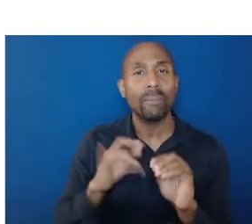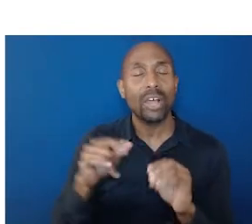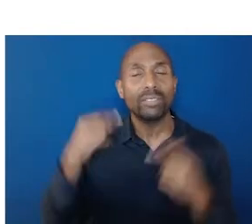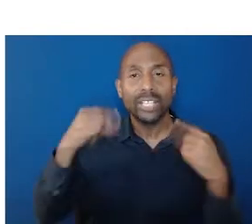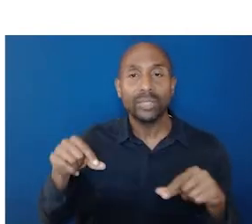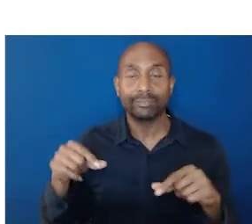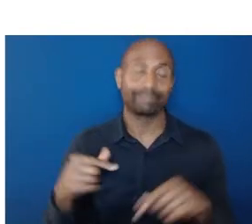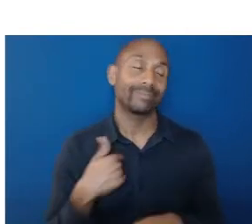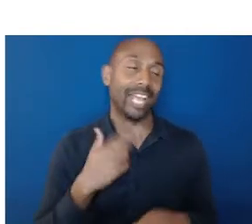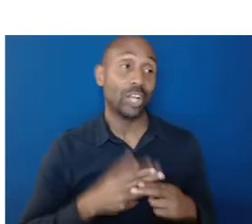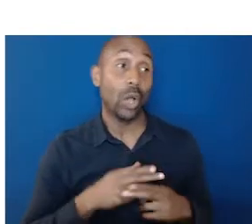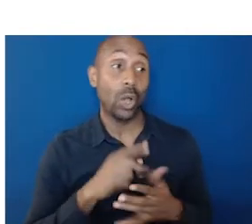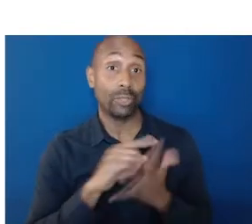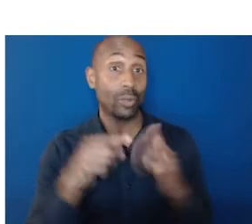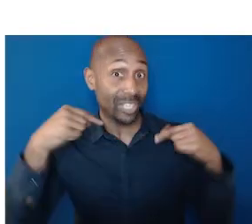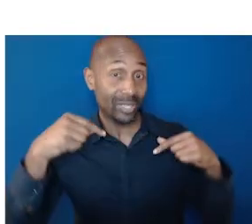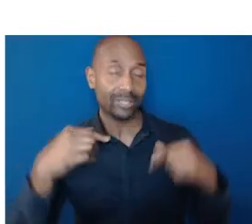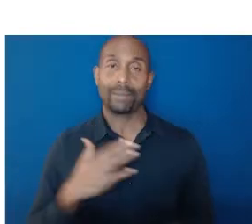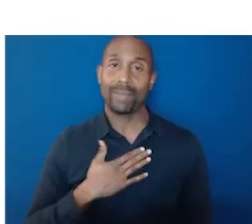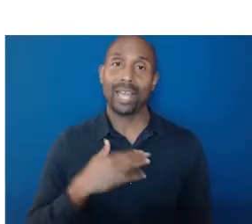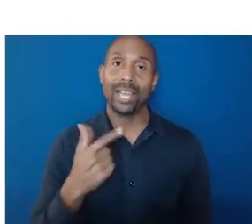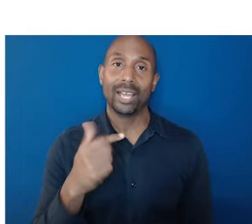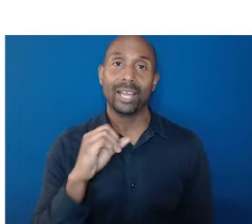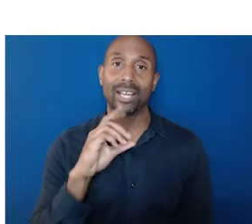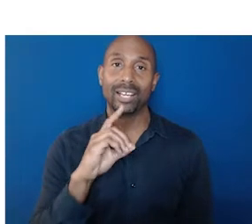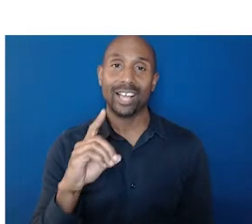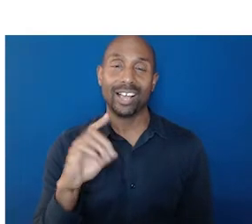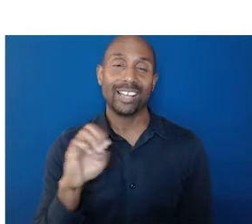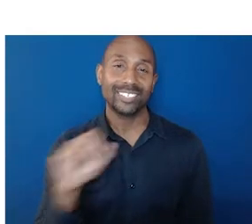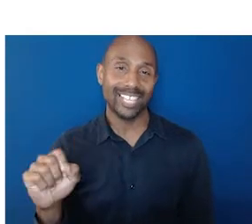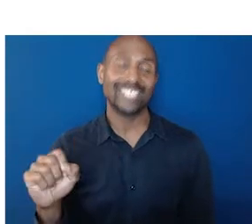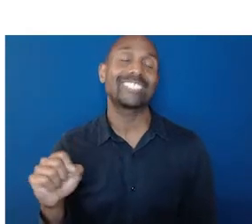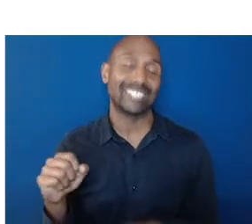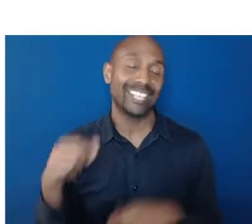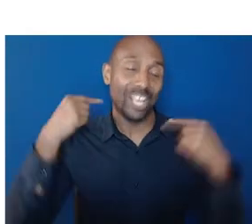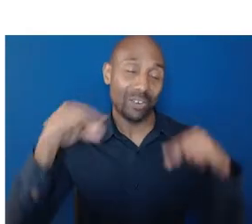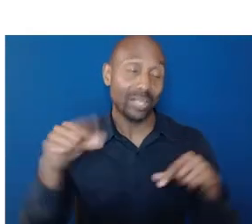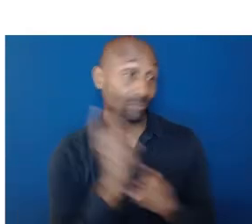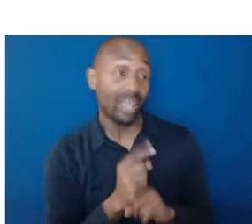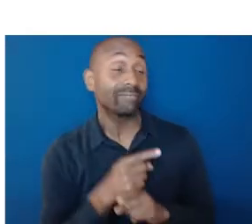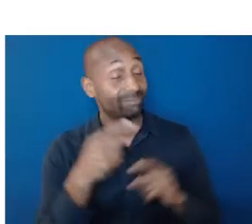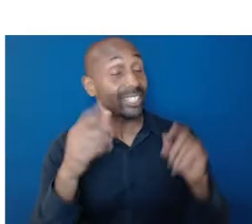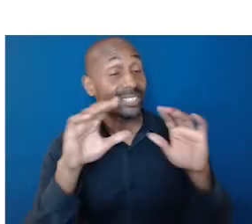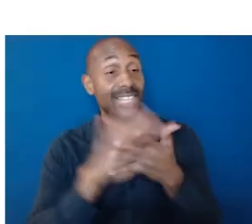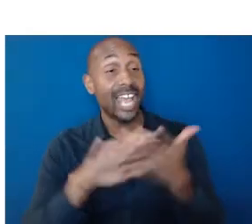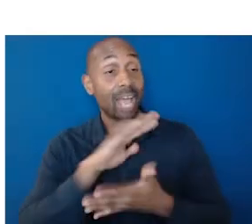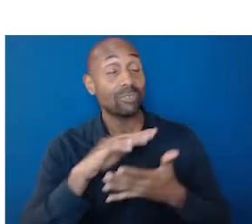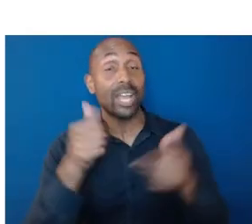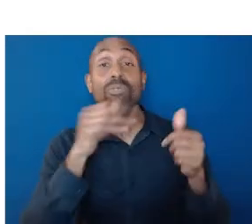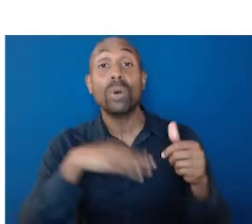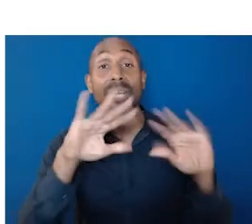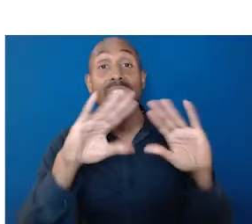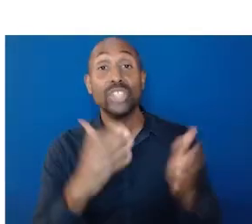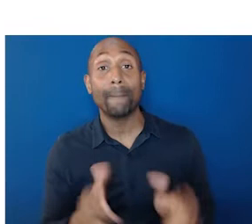this? I actually call those my goddess earrings, and you are indeed correct. They are in the shape of a woman, an abstract shape of a